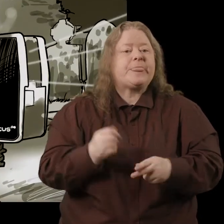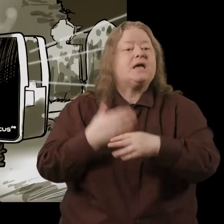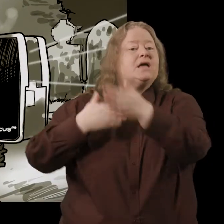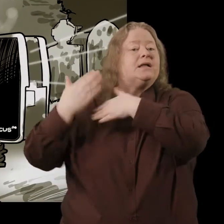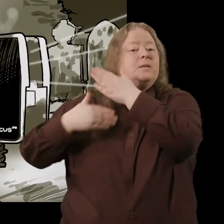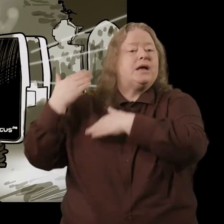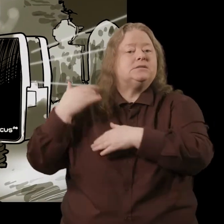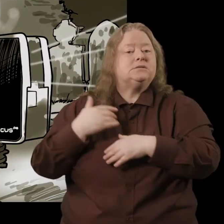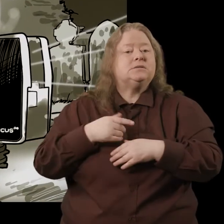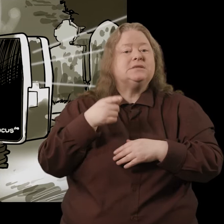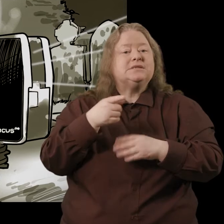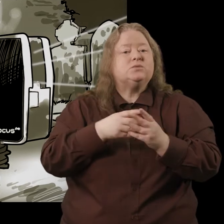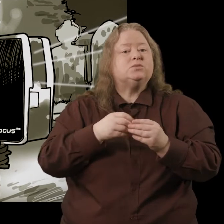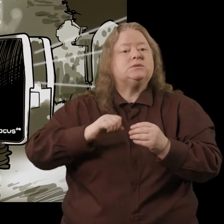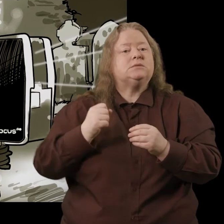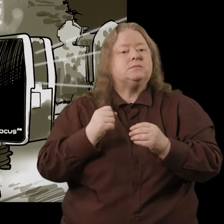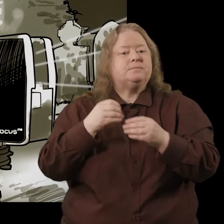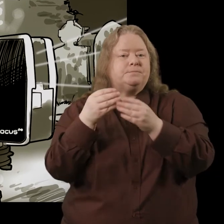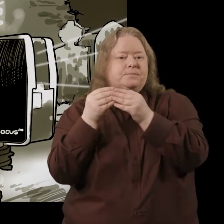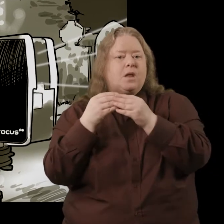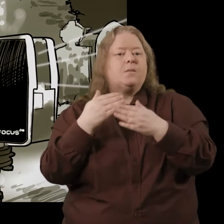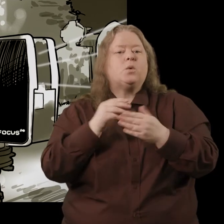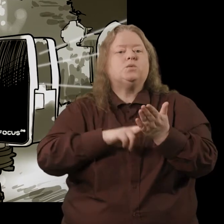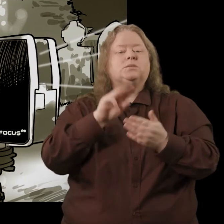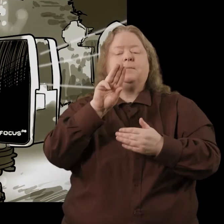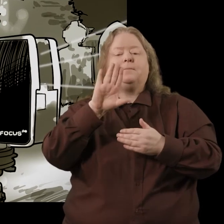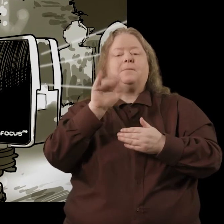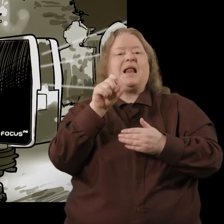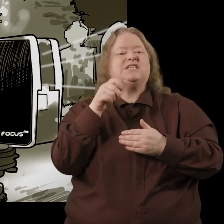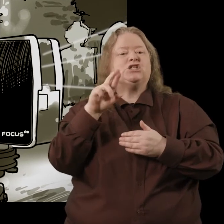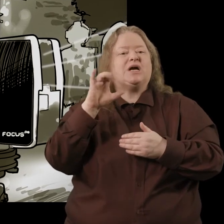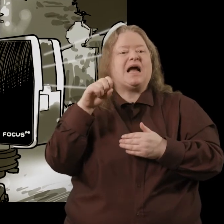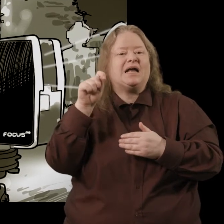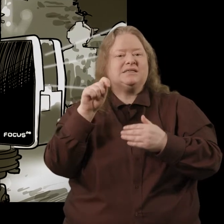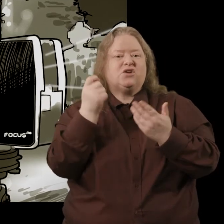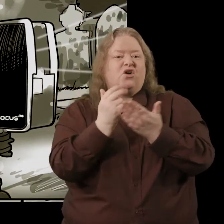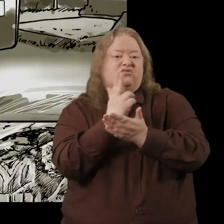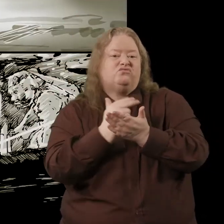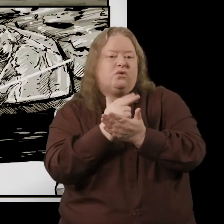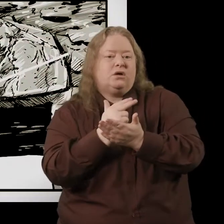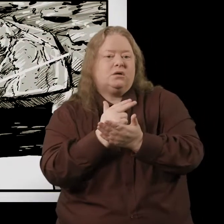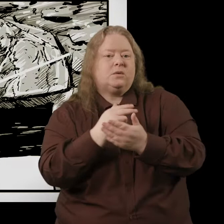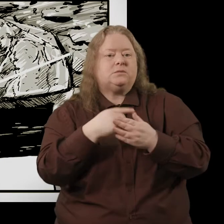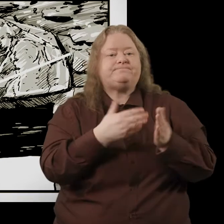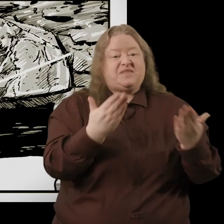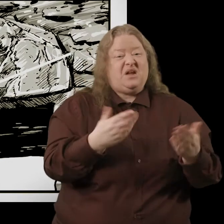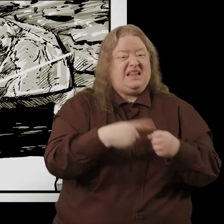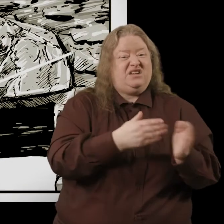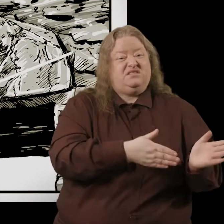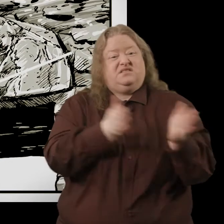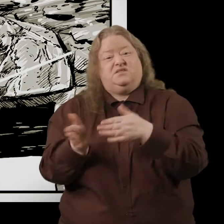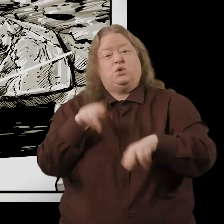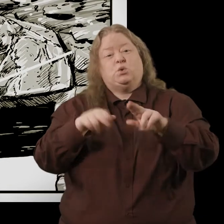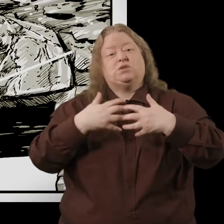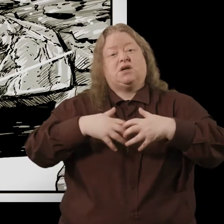past, this was preserved by taking a plaster cast or making a drawing. But here again, we turn to new technology for